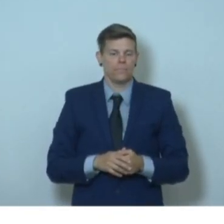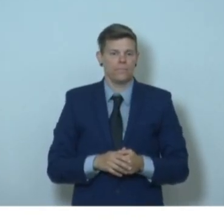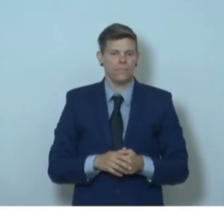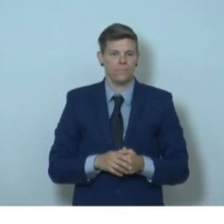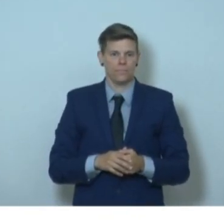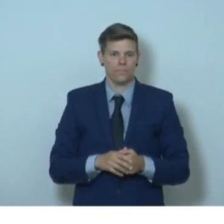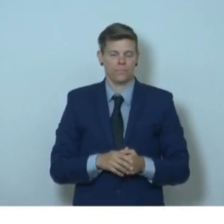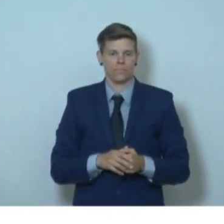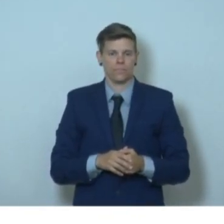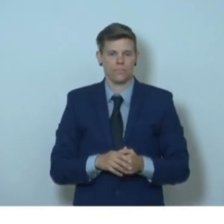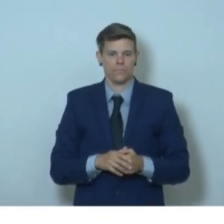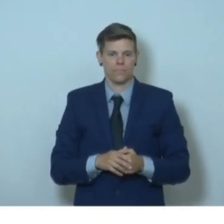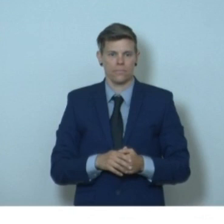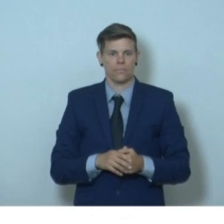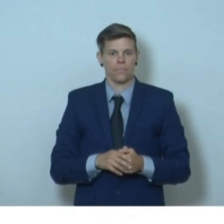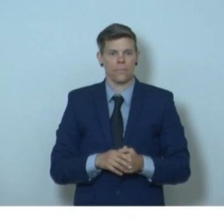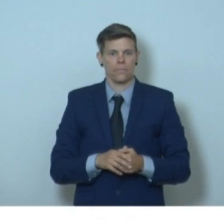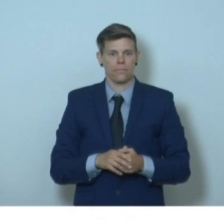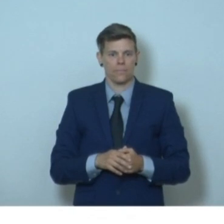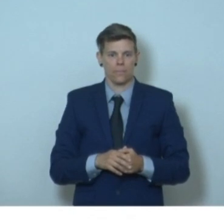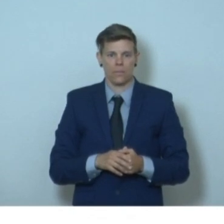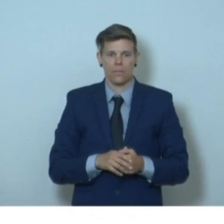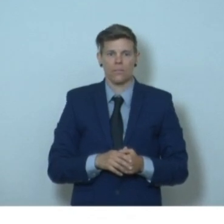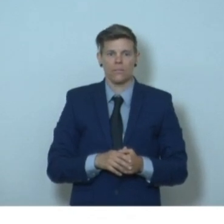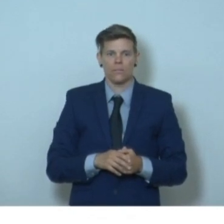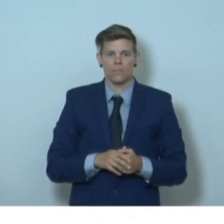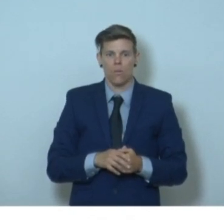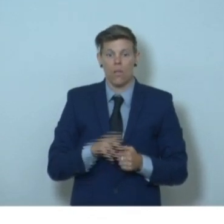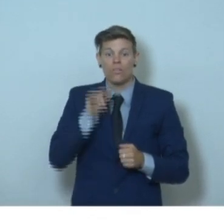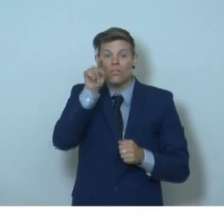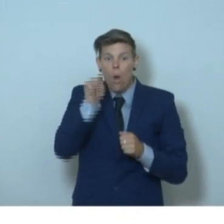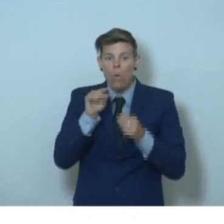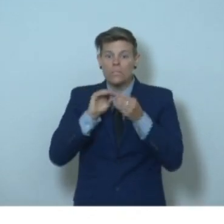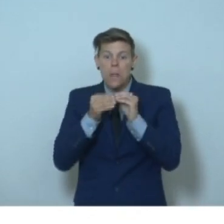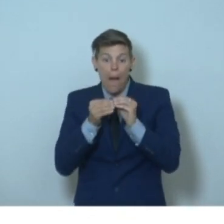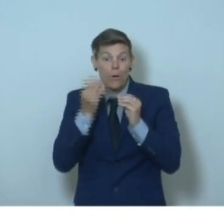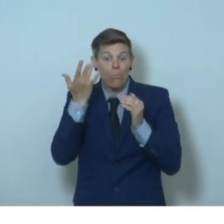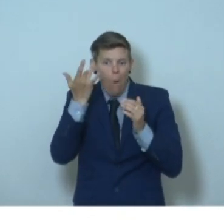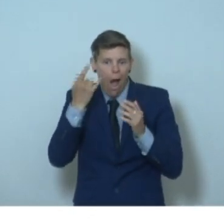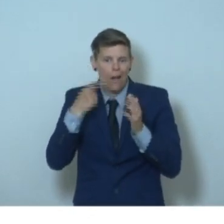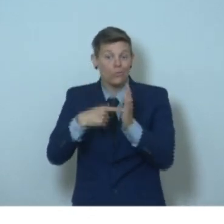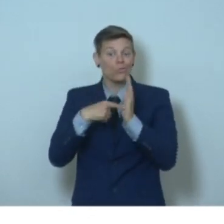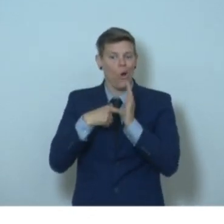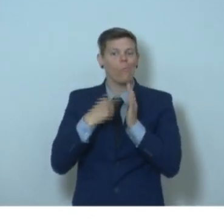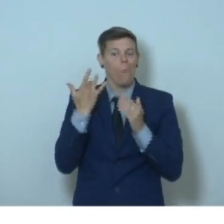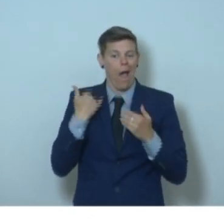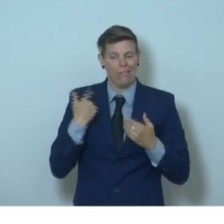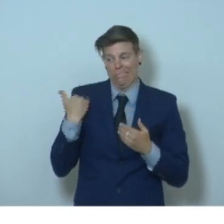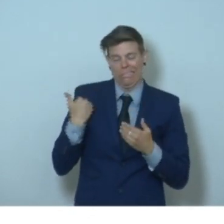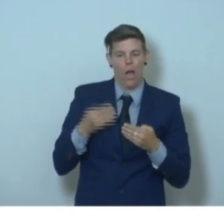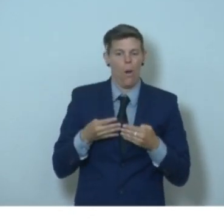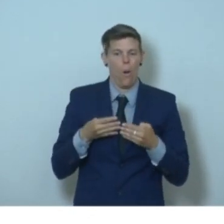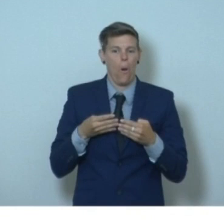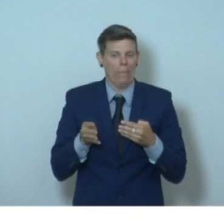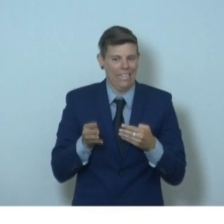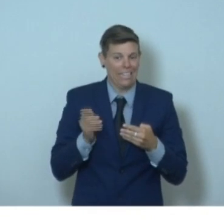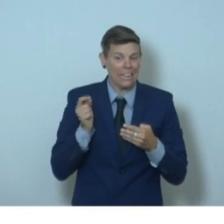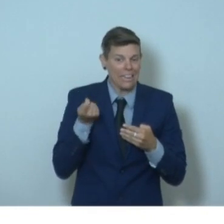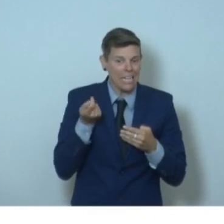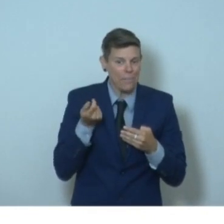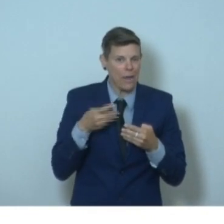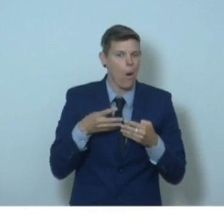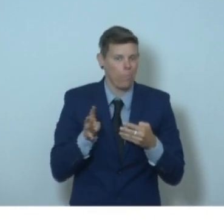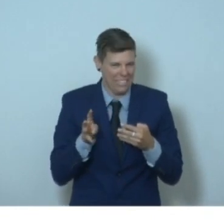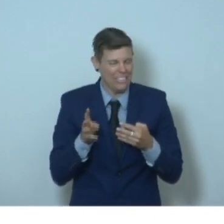part, this is likely due to reopening, and as you know, one thing I wanted to remind everyone about is that the virus